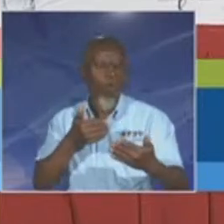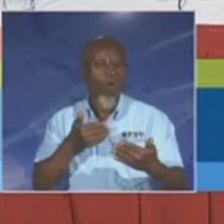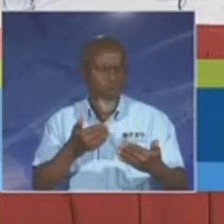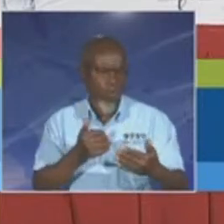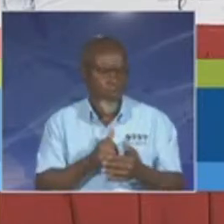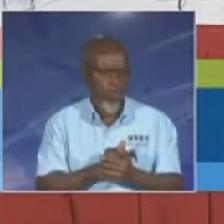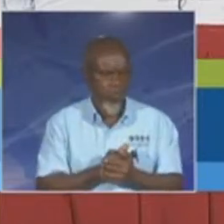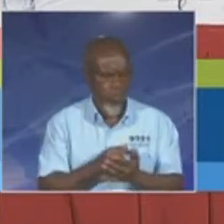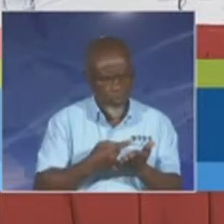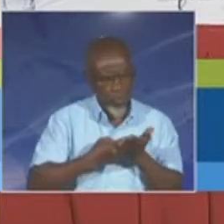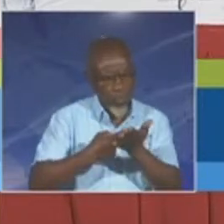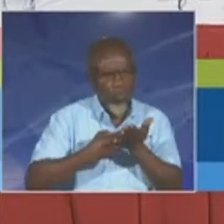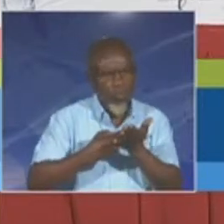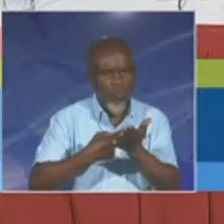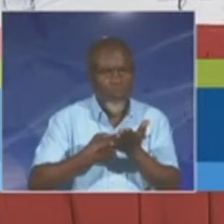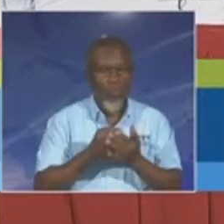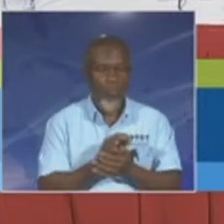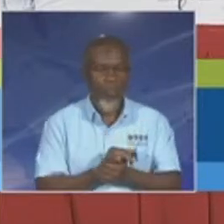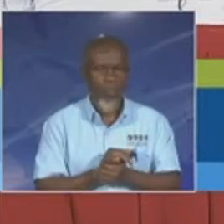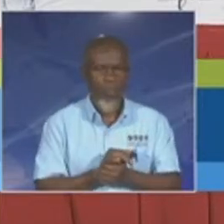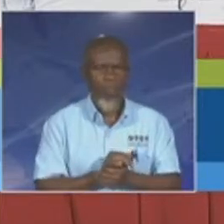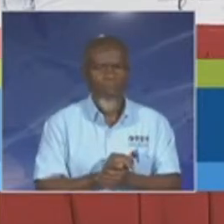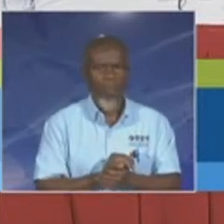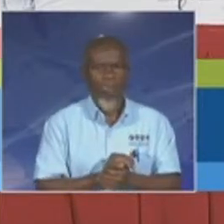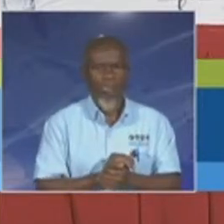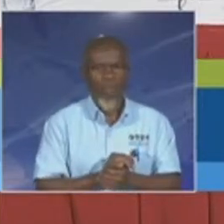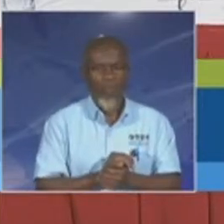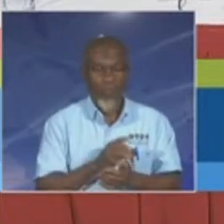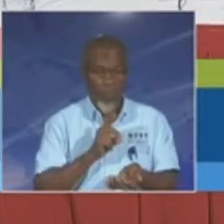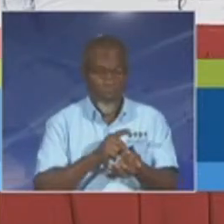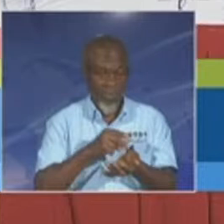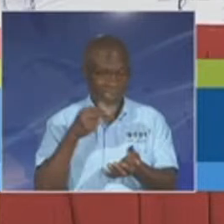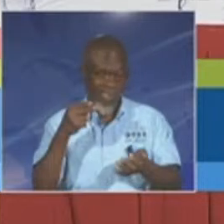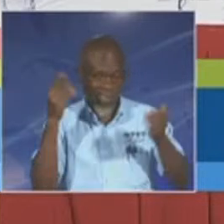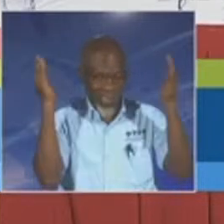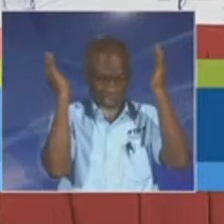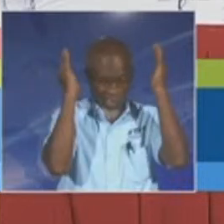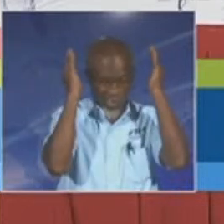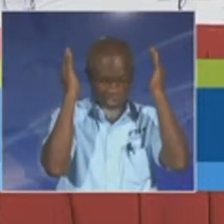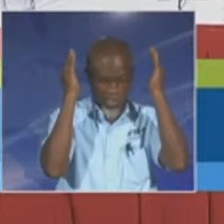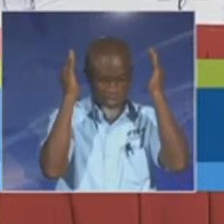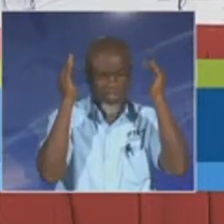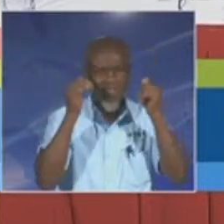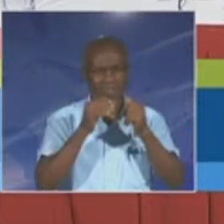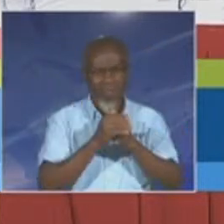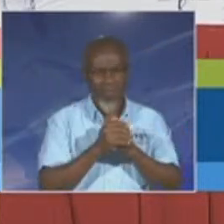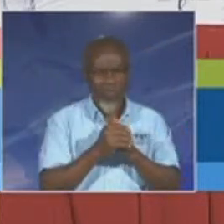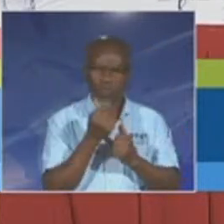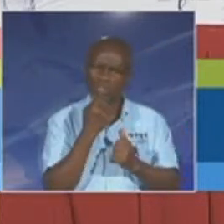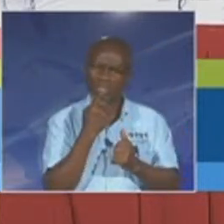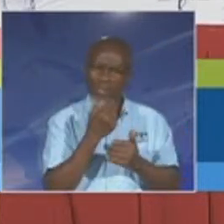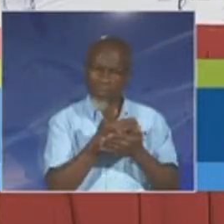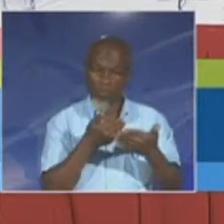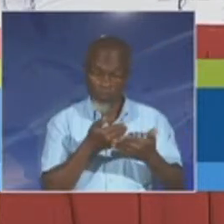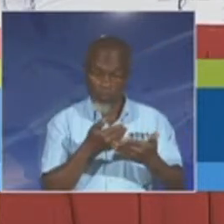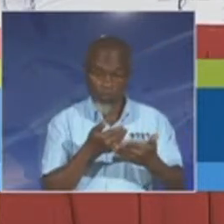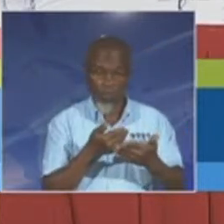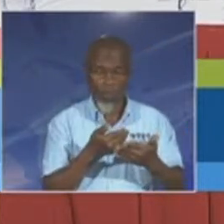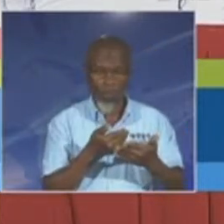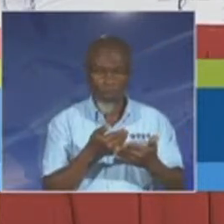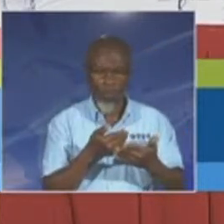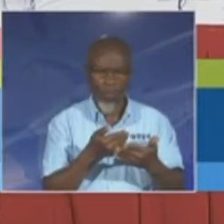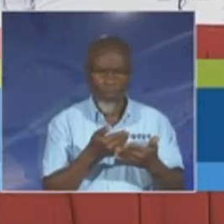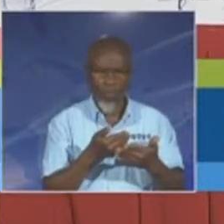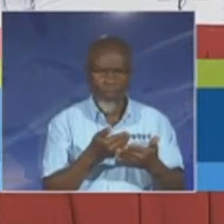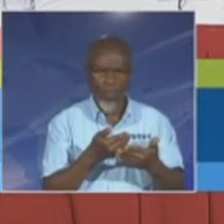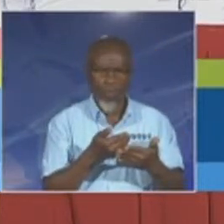we've been having. So, Mr. Hines, Dr. Hines, sorry, you would have indicated that one of the reasons